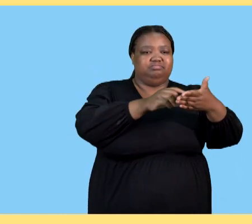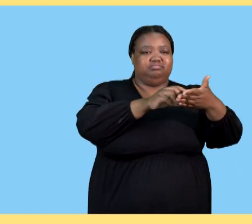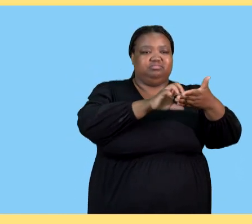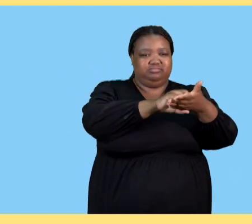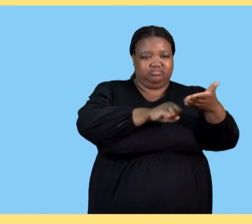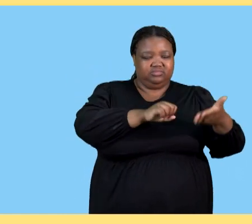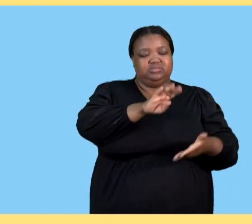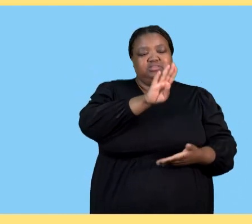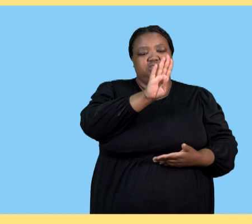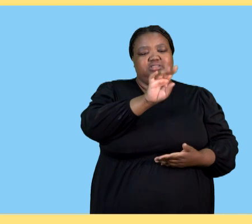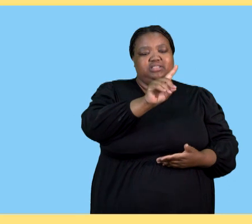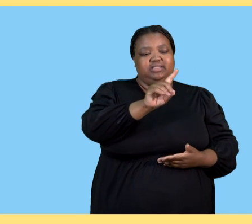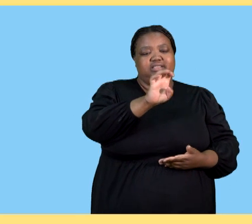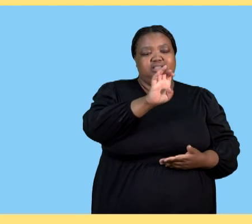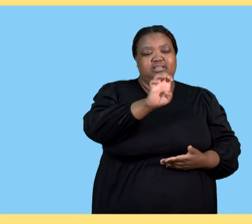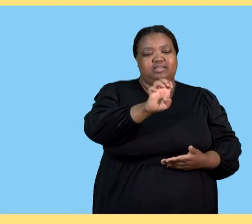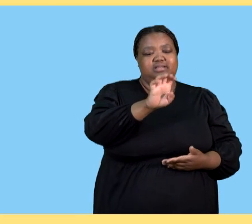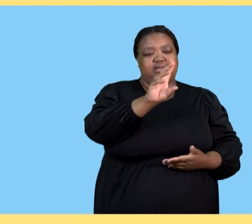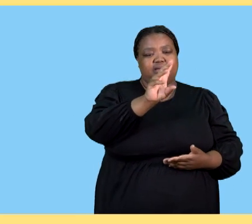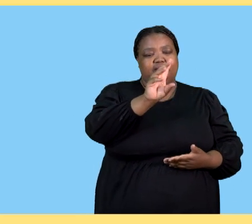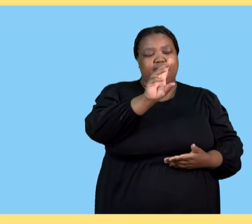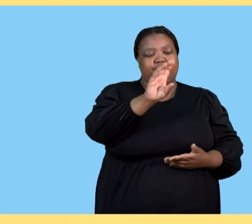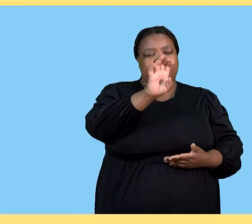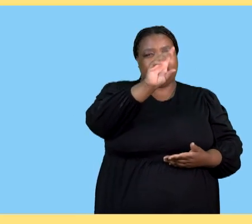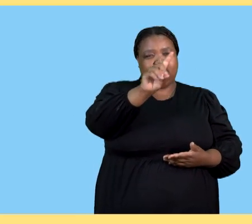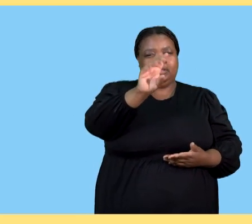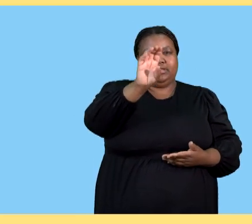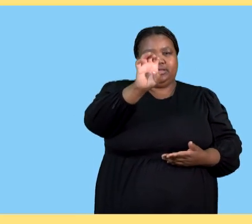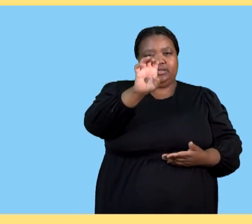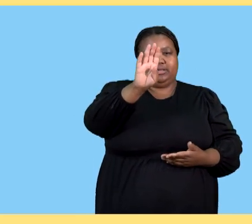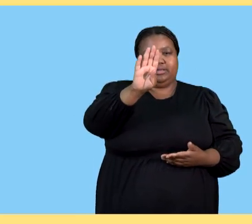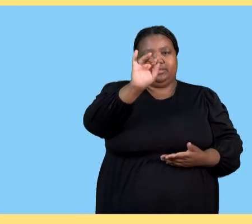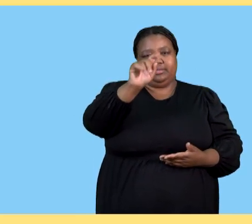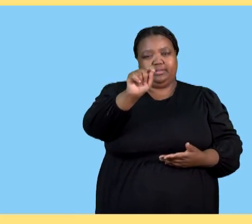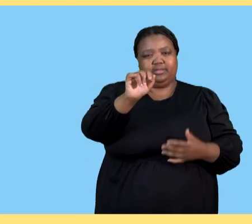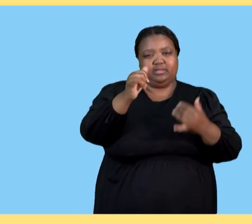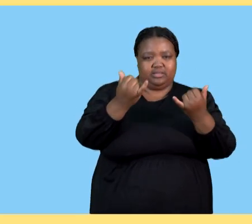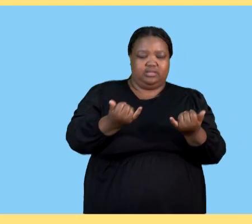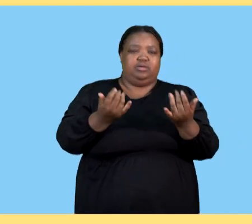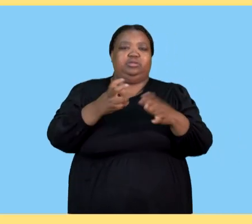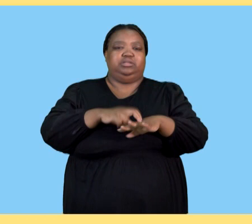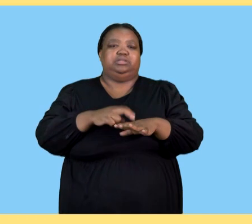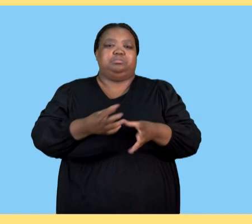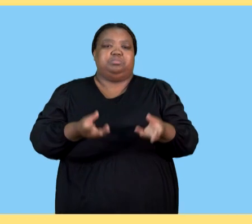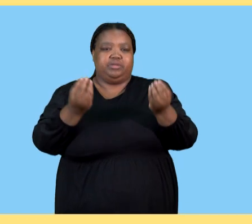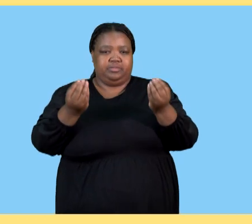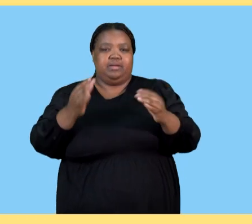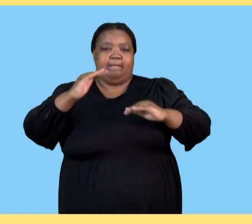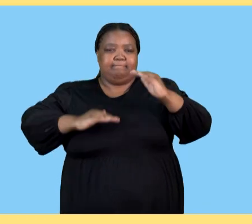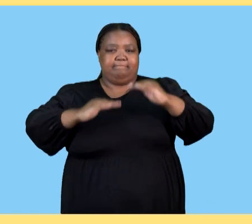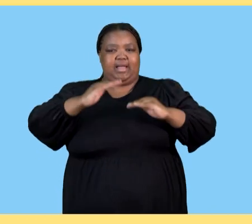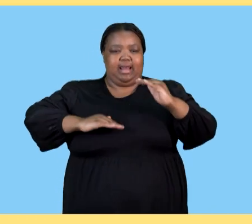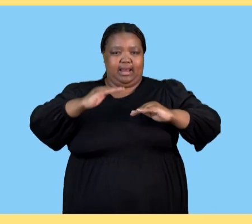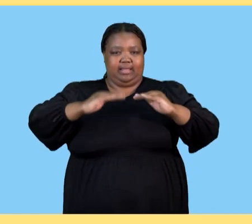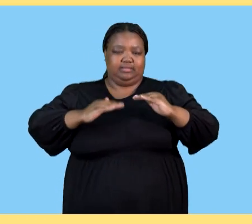debit side. So these are my repayments. What I need to get now is my balance